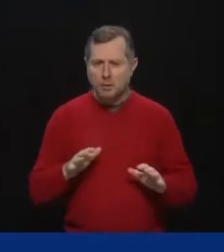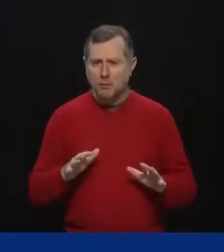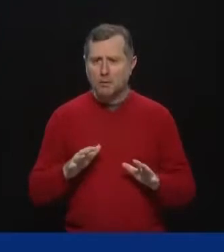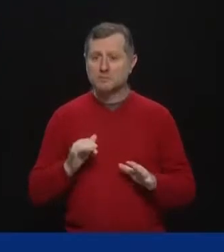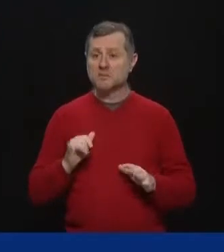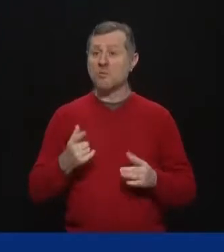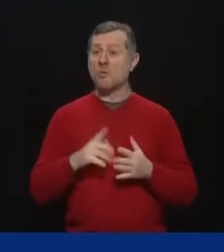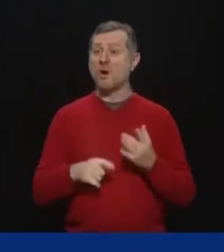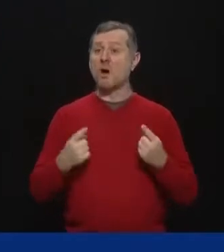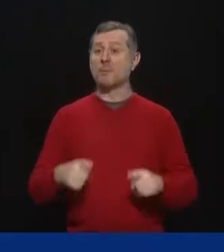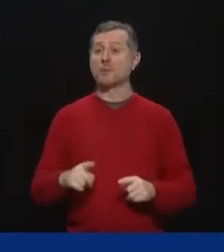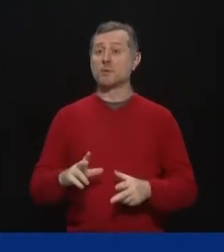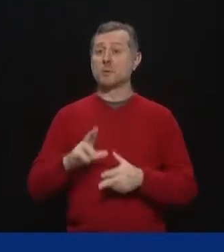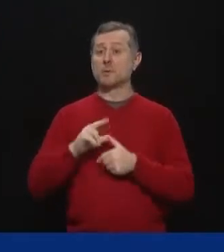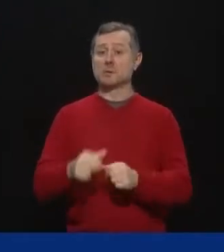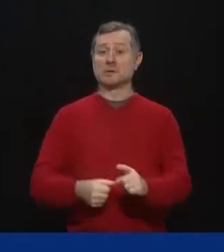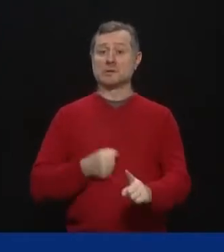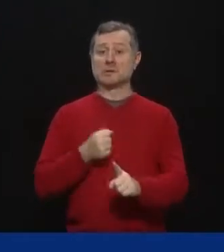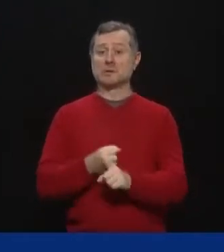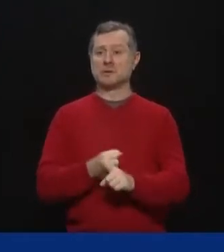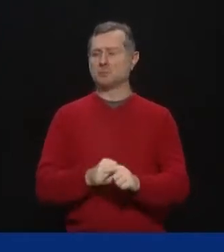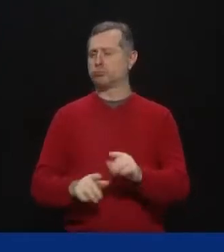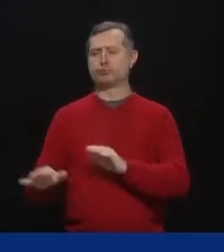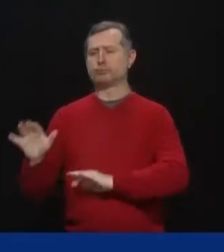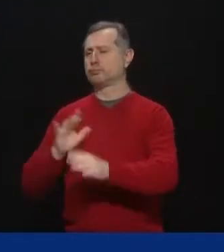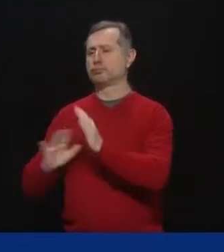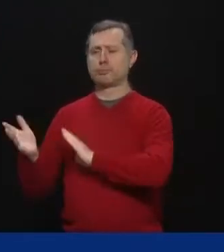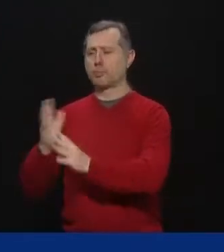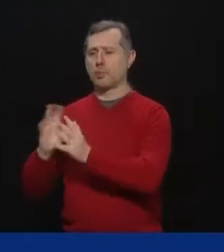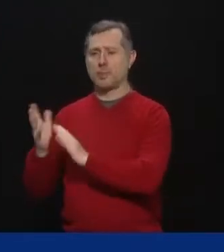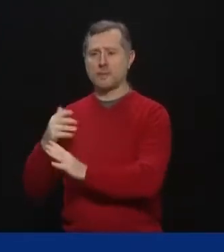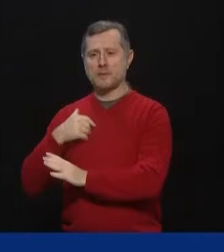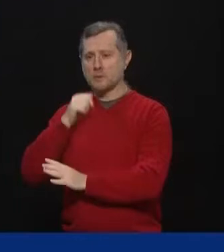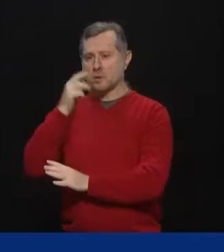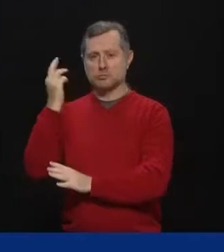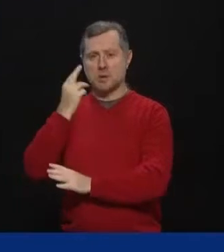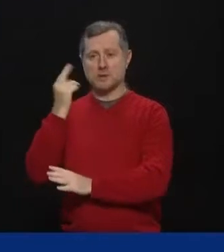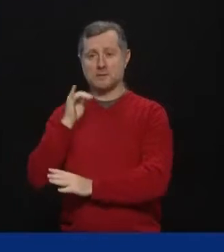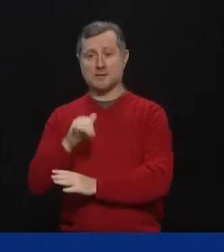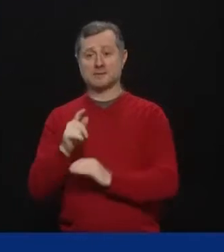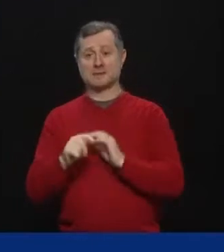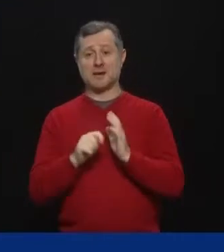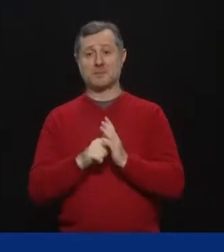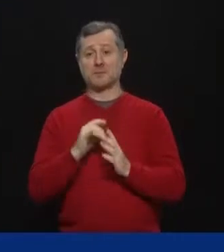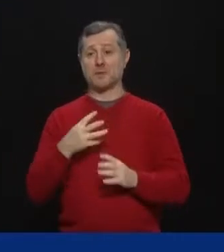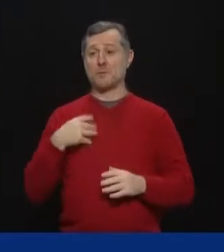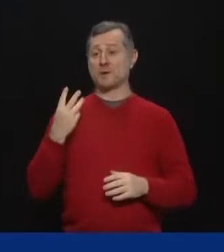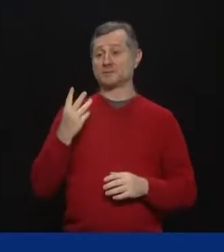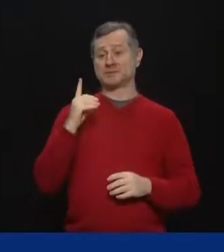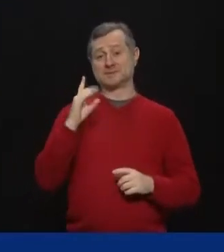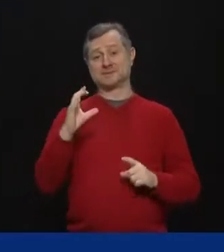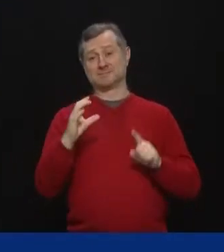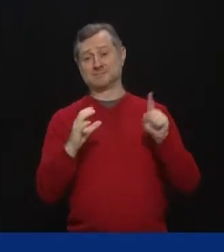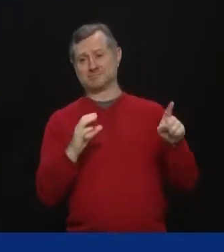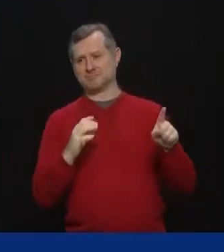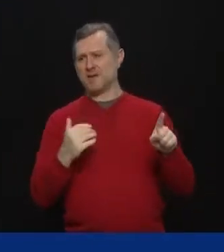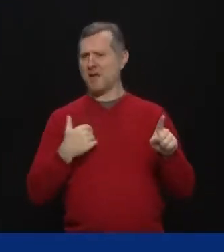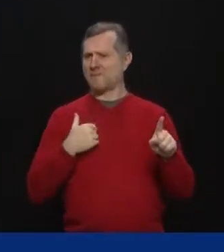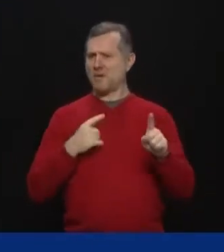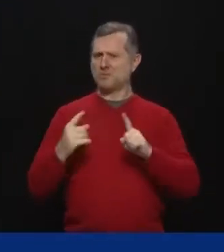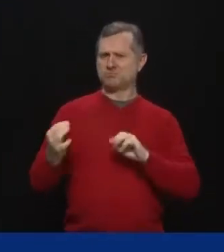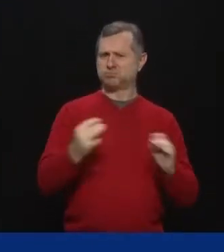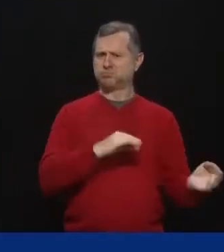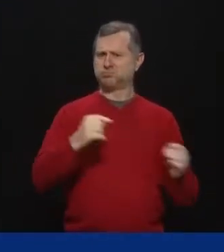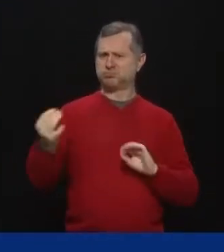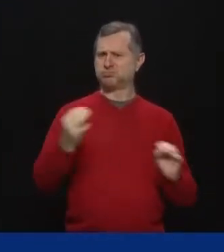moment, but I didn't realize there was another hurricane brewing in our nation's capital at that moment as well. And since then,